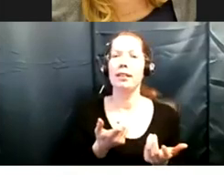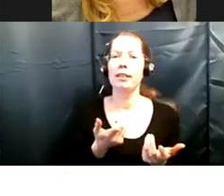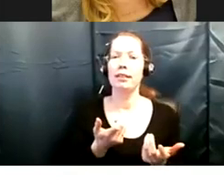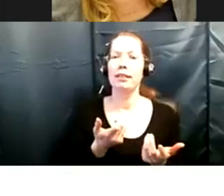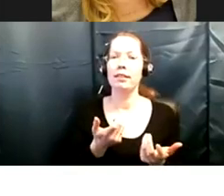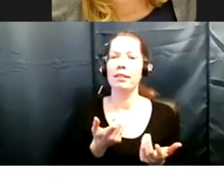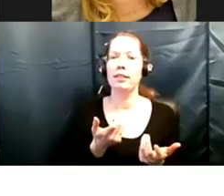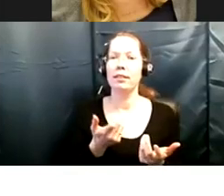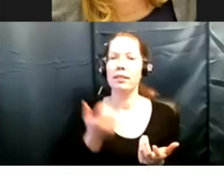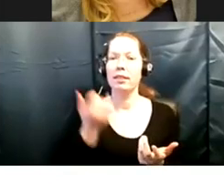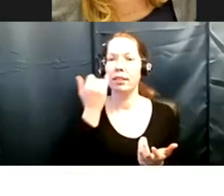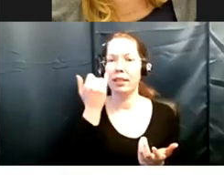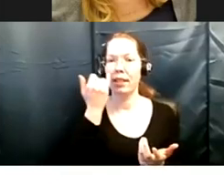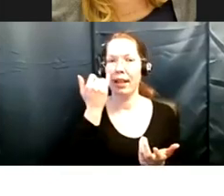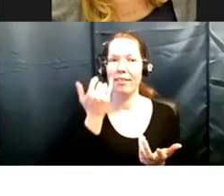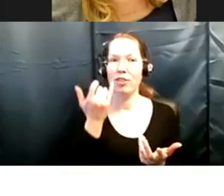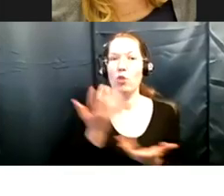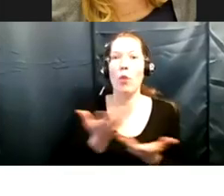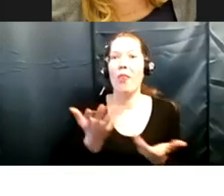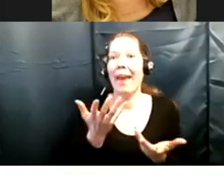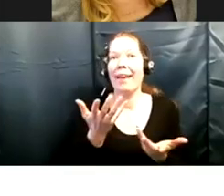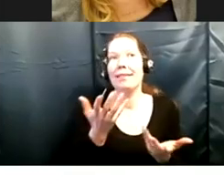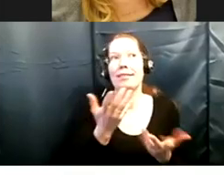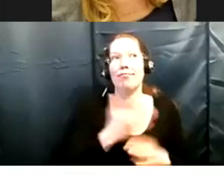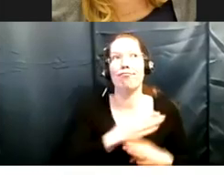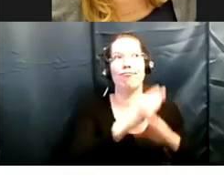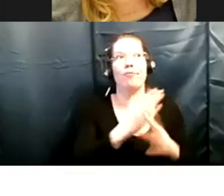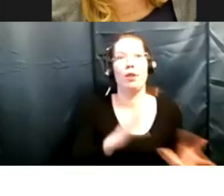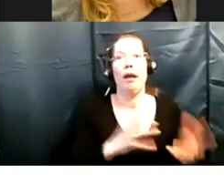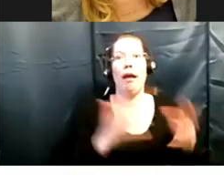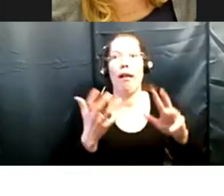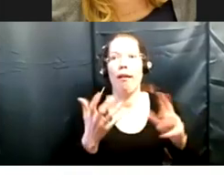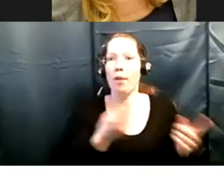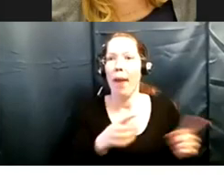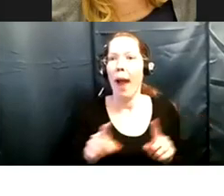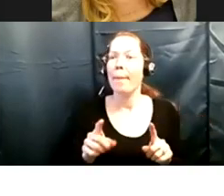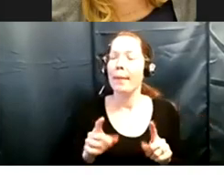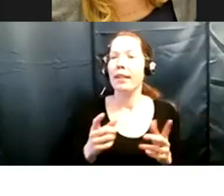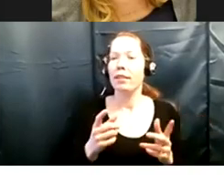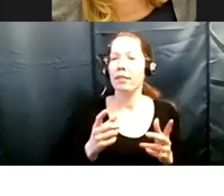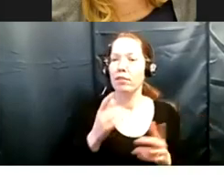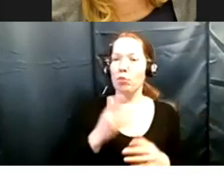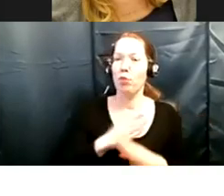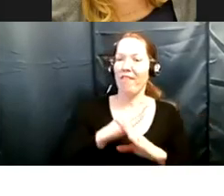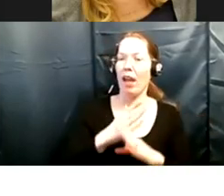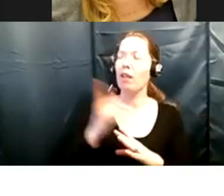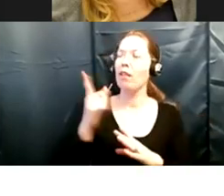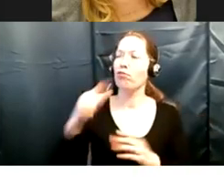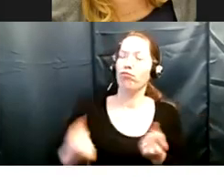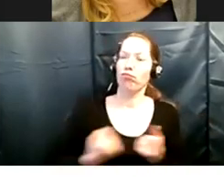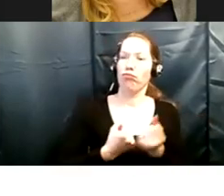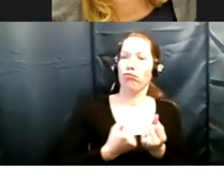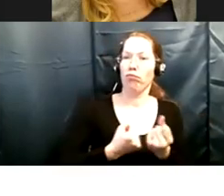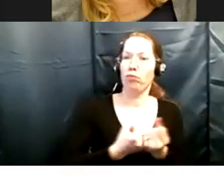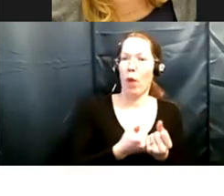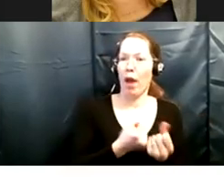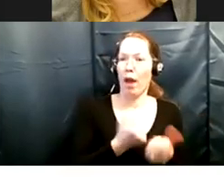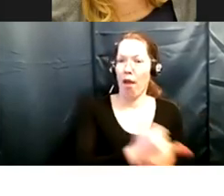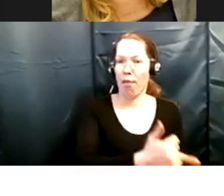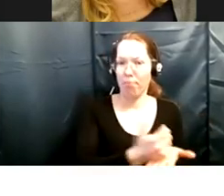the bad things don't happen that you don't want to happen, and they're there to help with that.